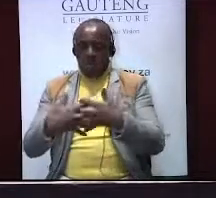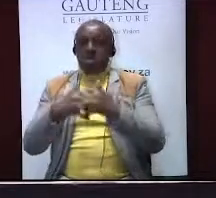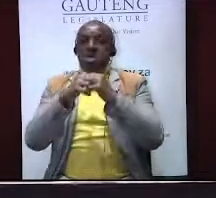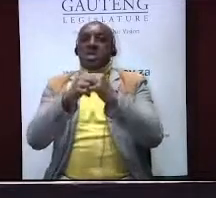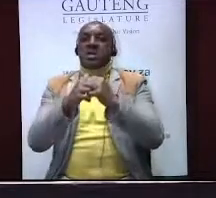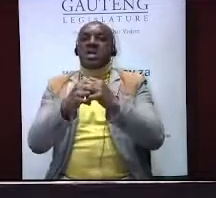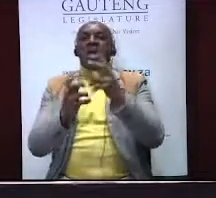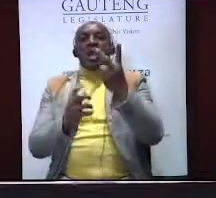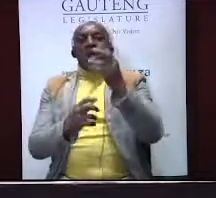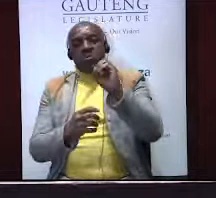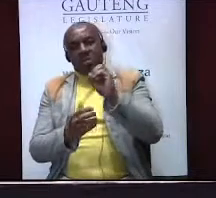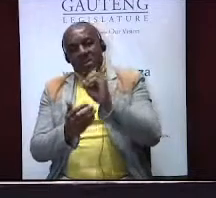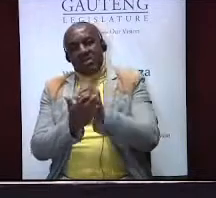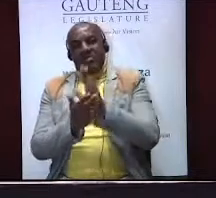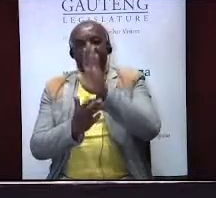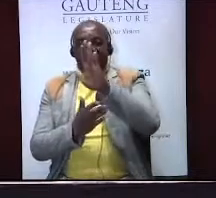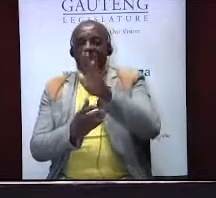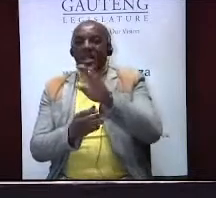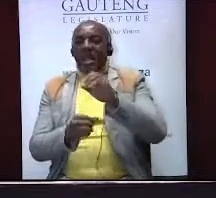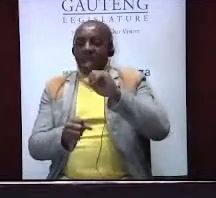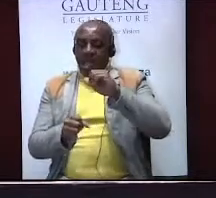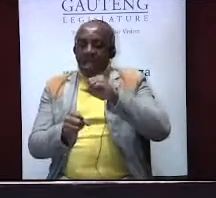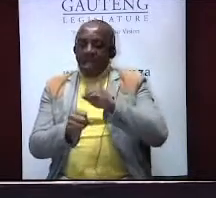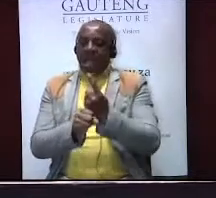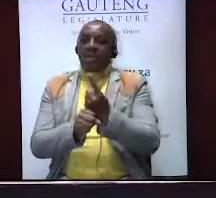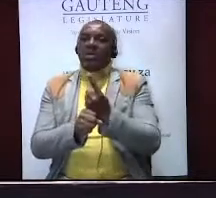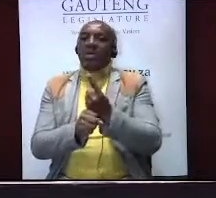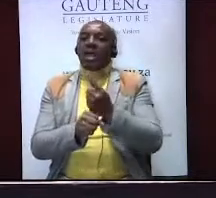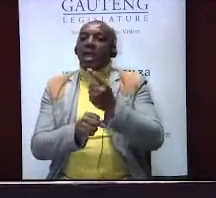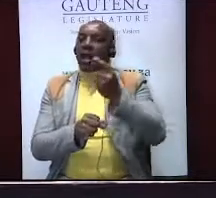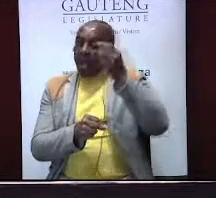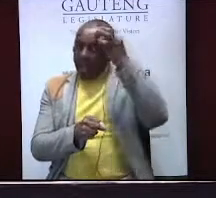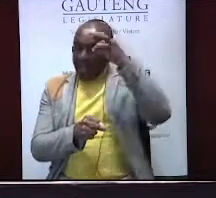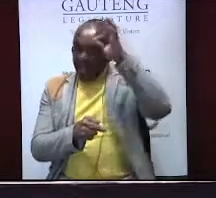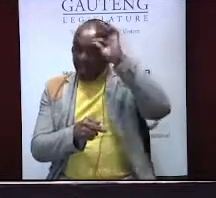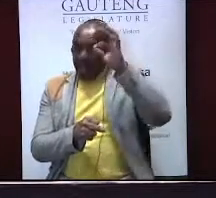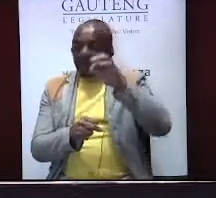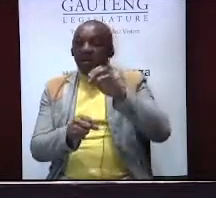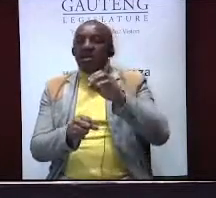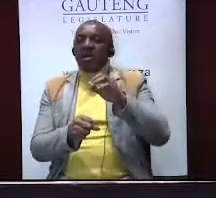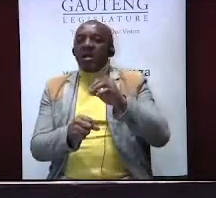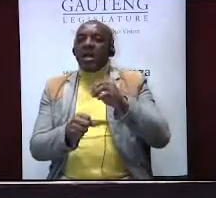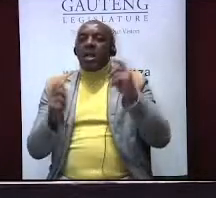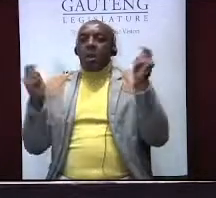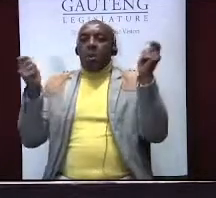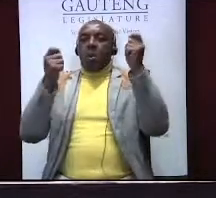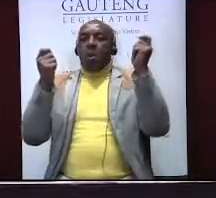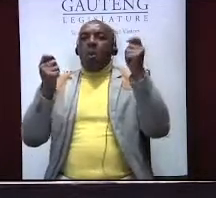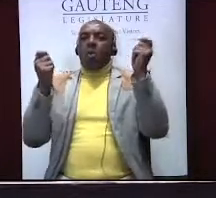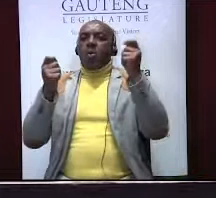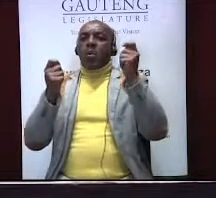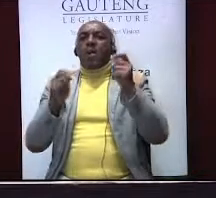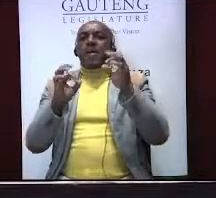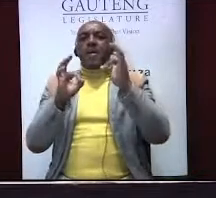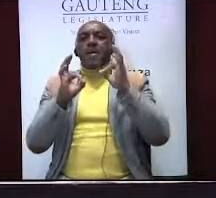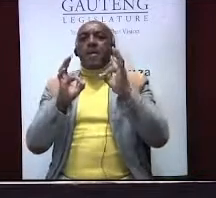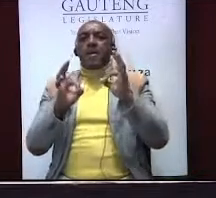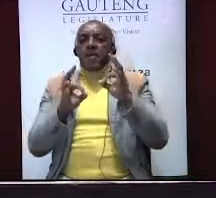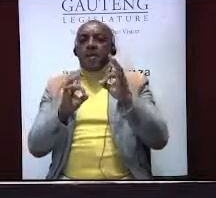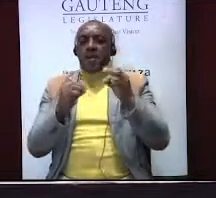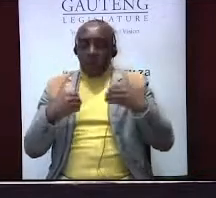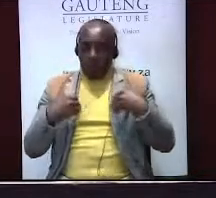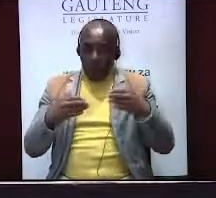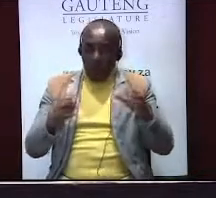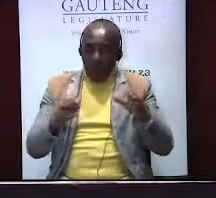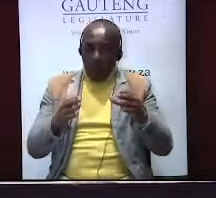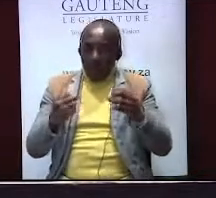In 2015, the Gauteng Provincial Government hosted a successful inaugural faith-based organization summit.